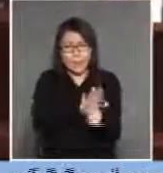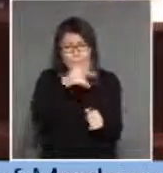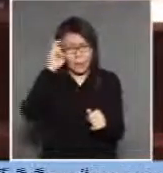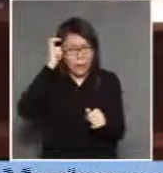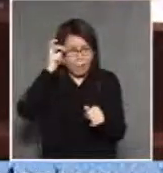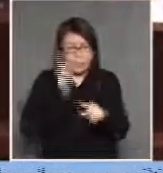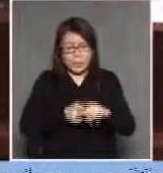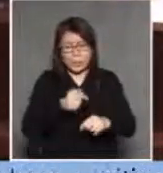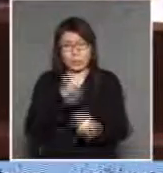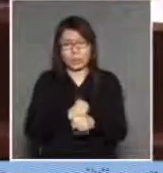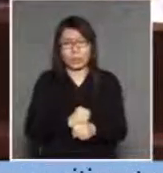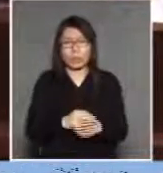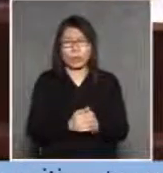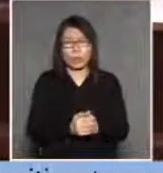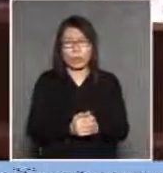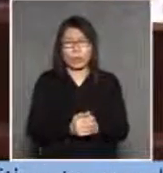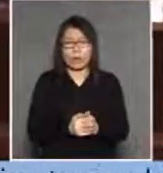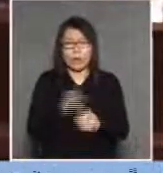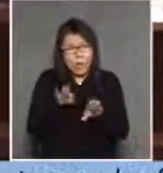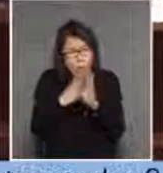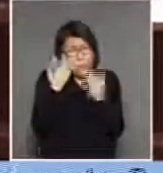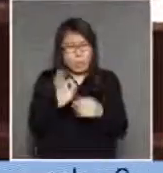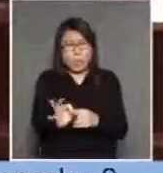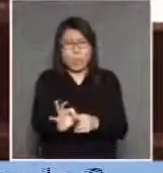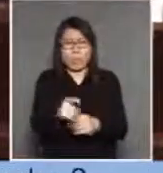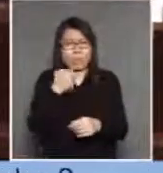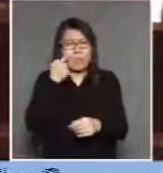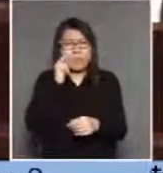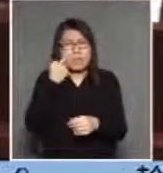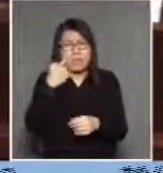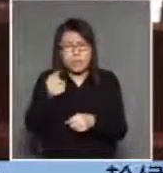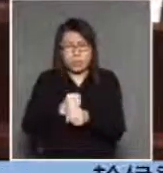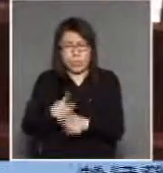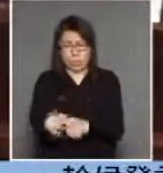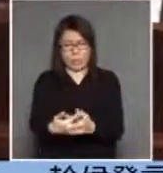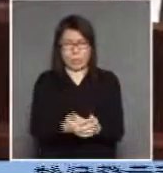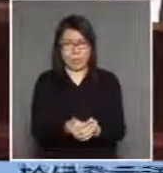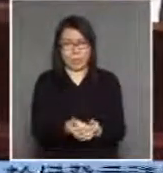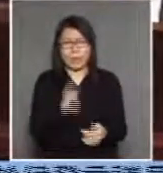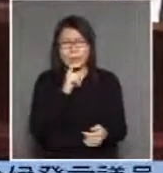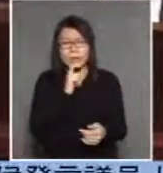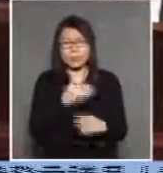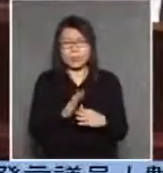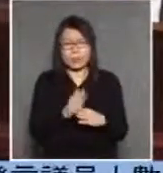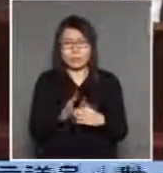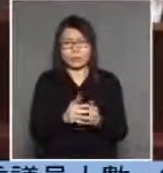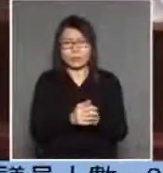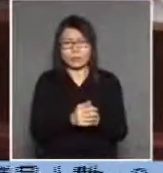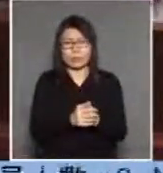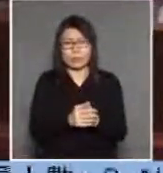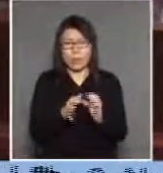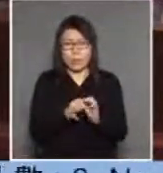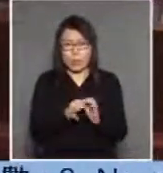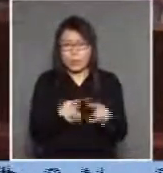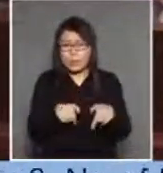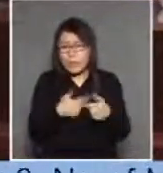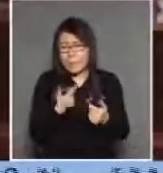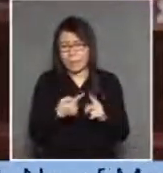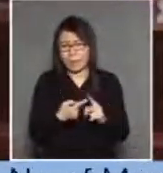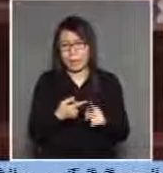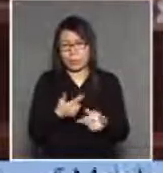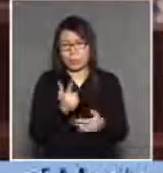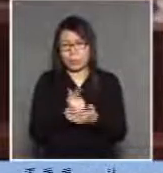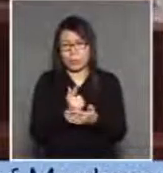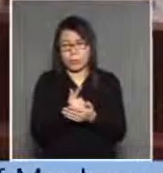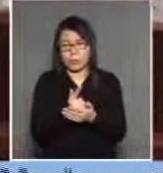but you have to let people see that you work for their interests, you do it for their interests, and you